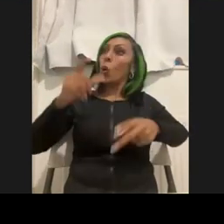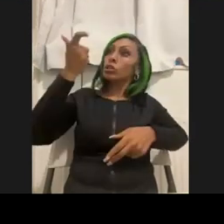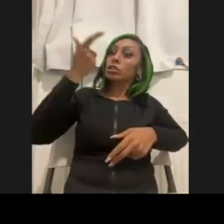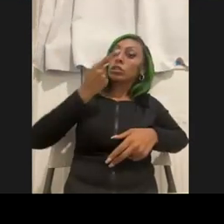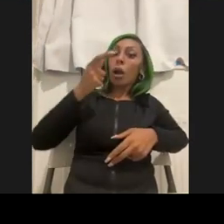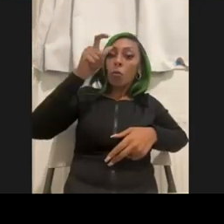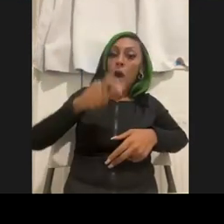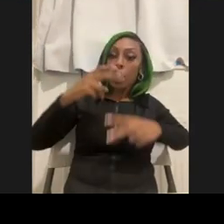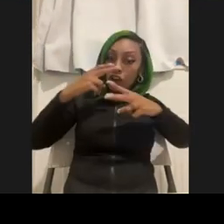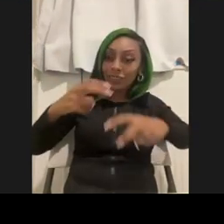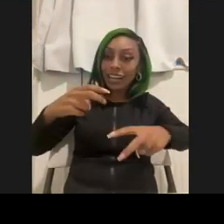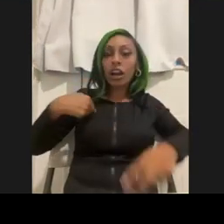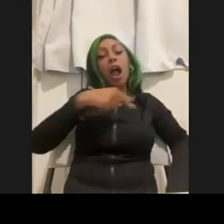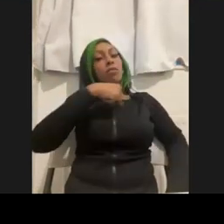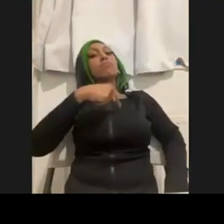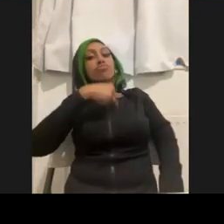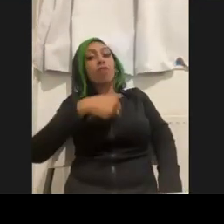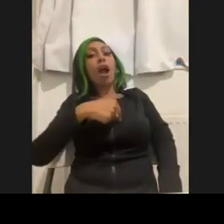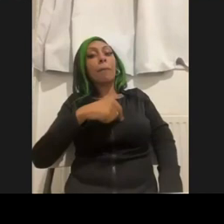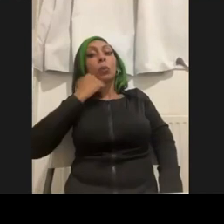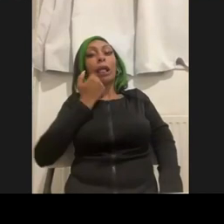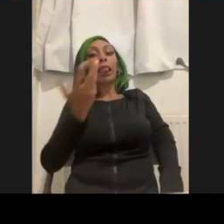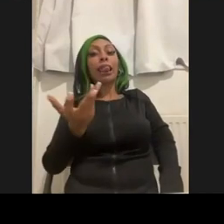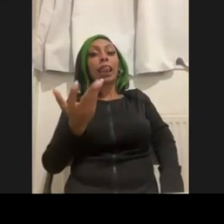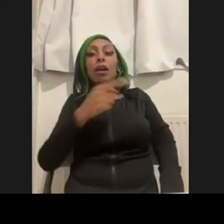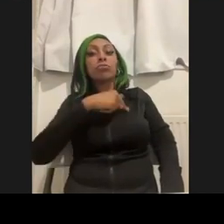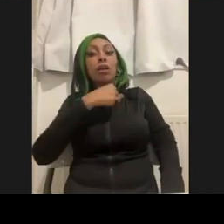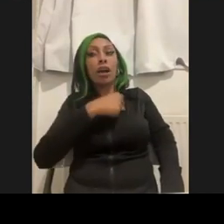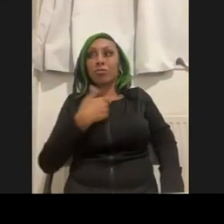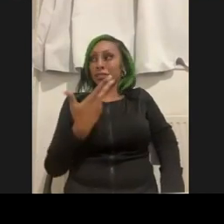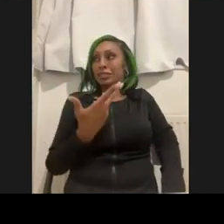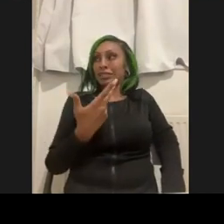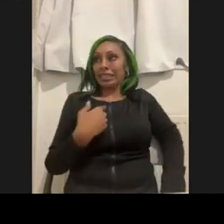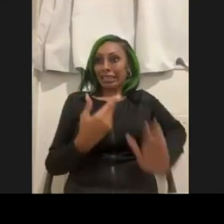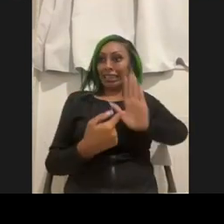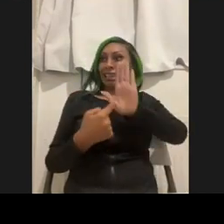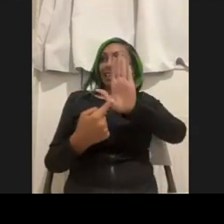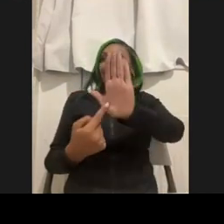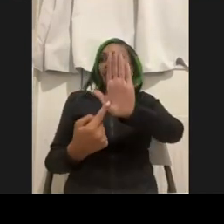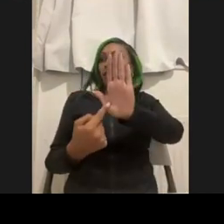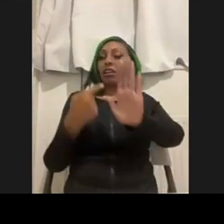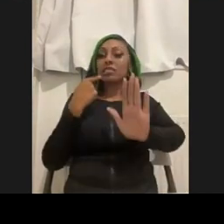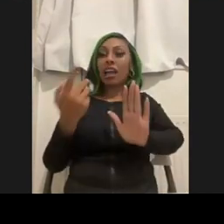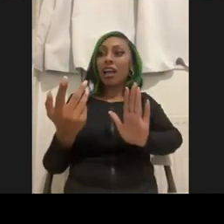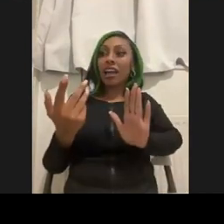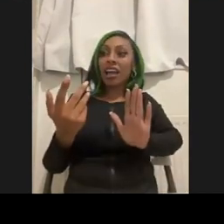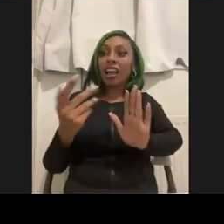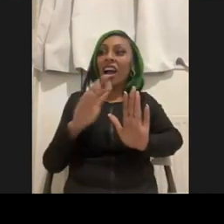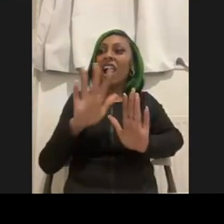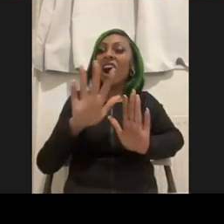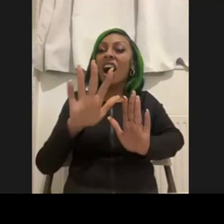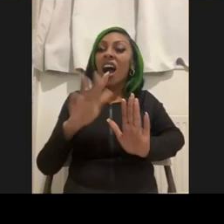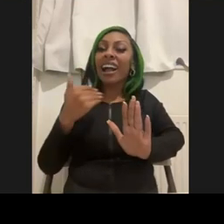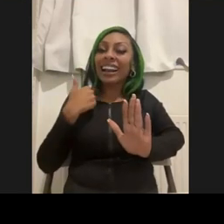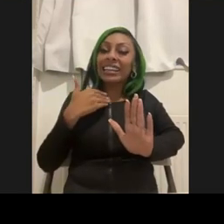us, then we'd promise to act. And then, you know, when presented with things, they just kind of say, that's not quite the right research, or